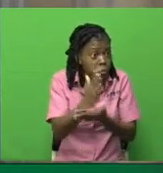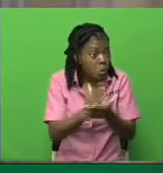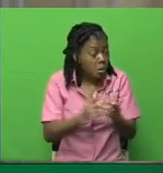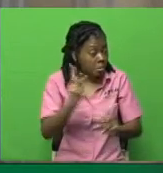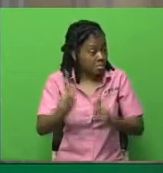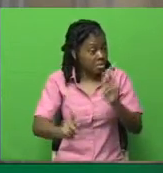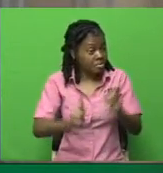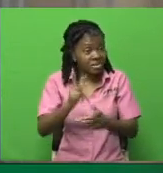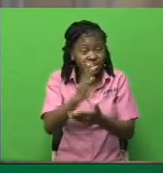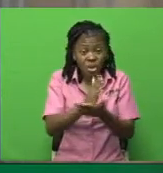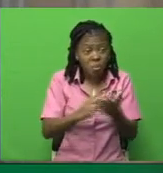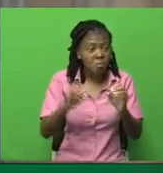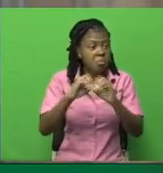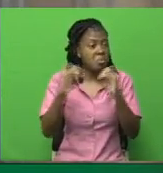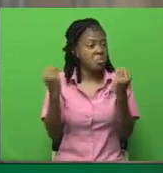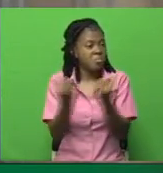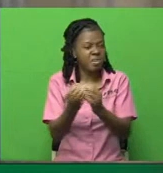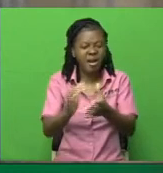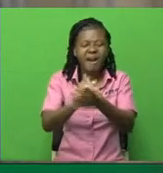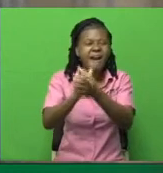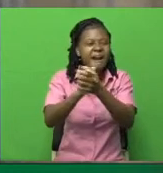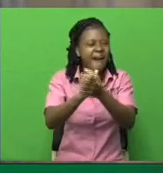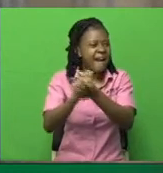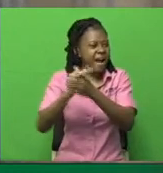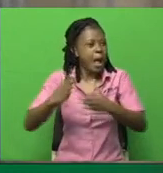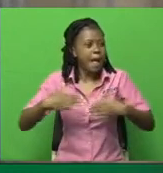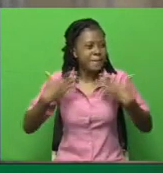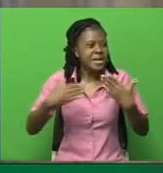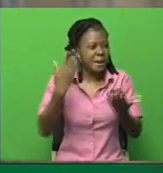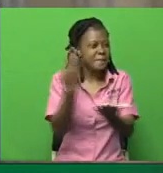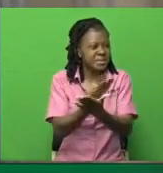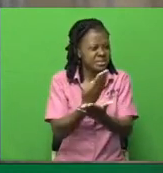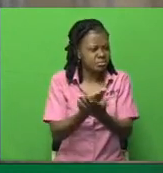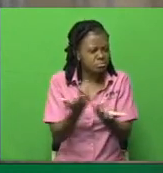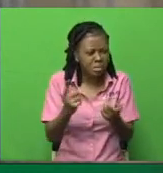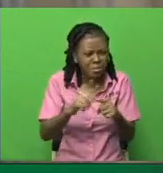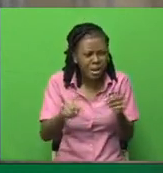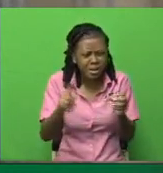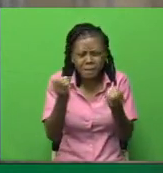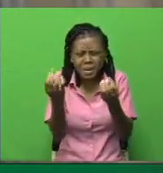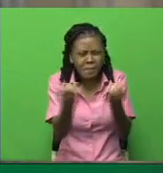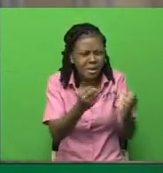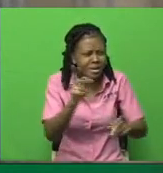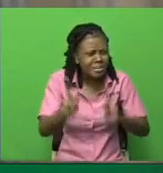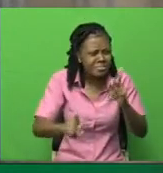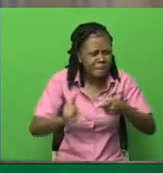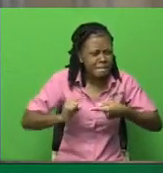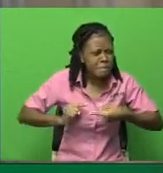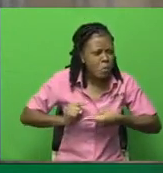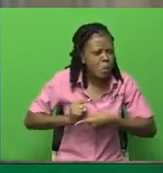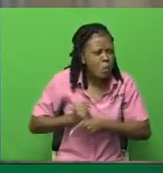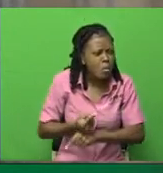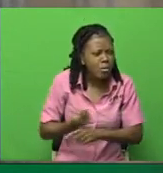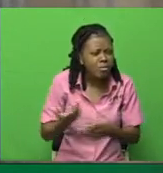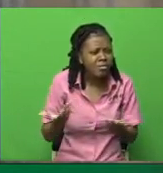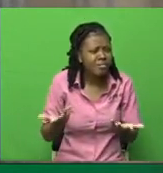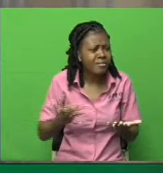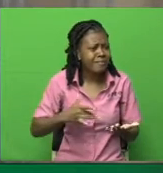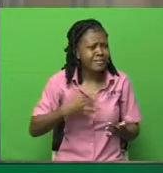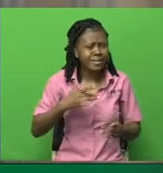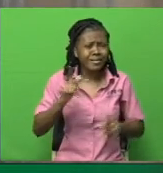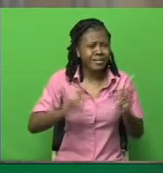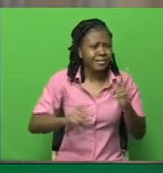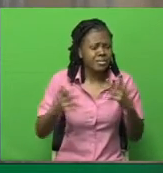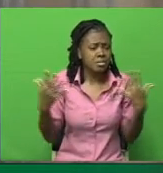praising these measures which bring pain to the majority of their population I did it so because they fed victimization